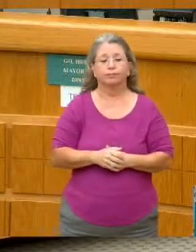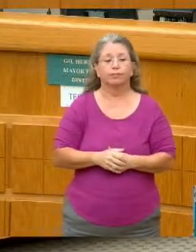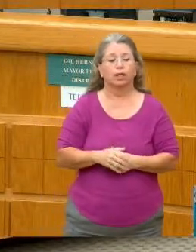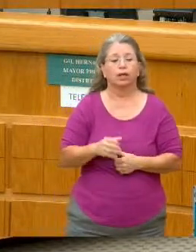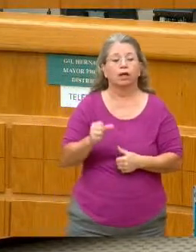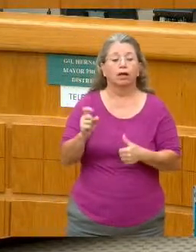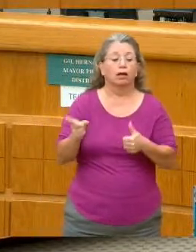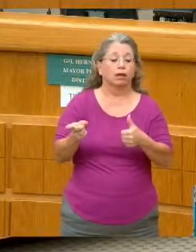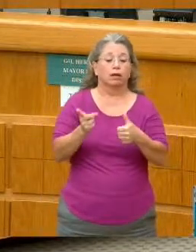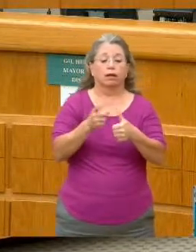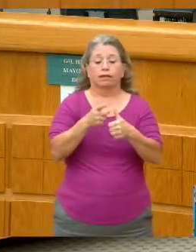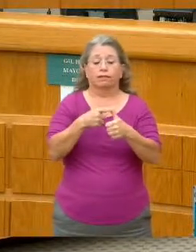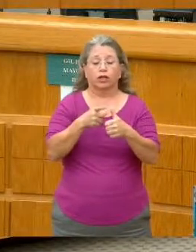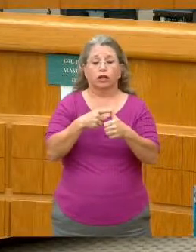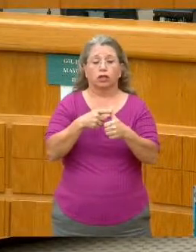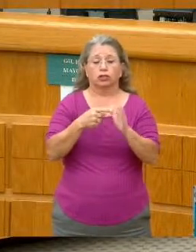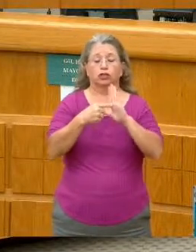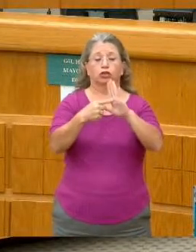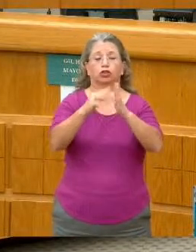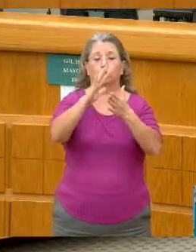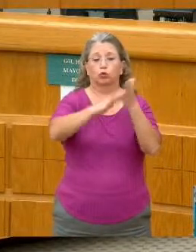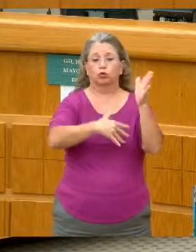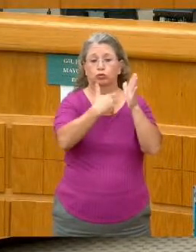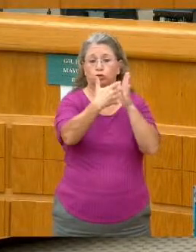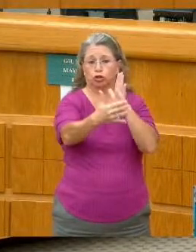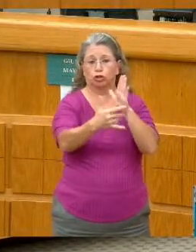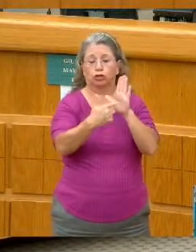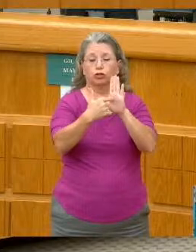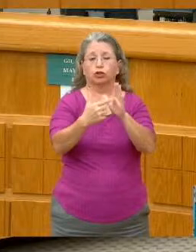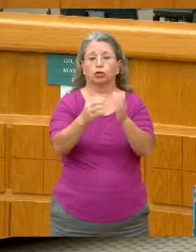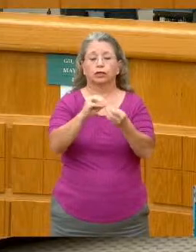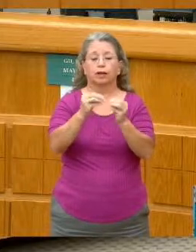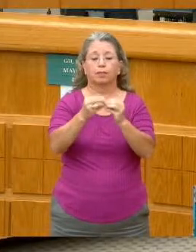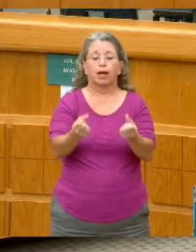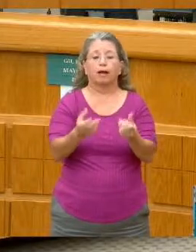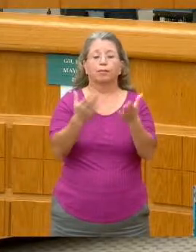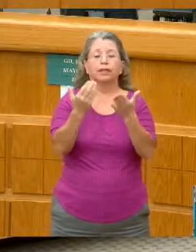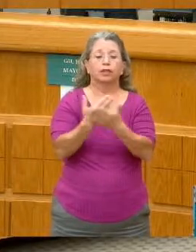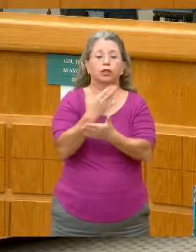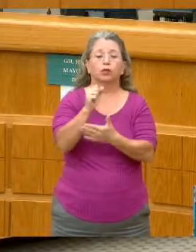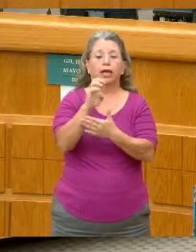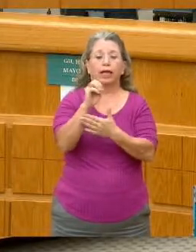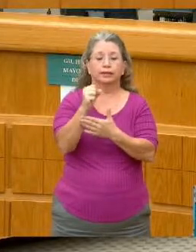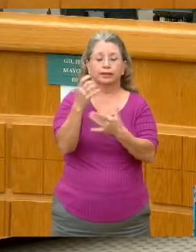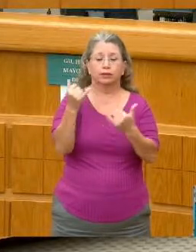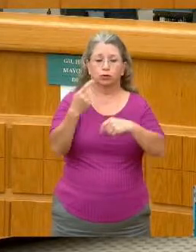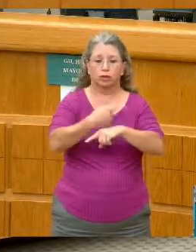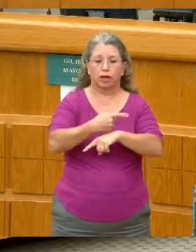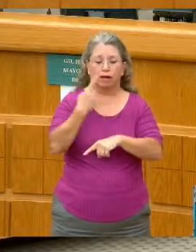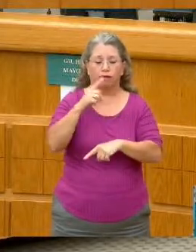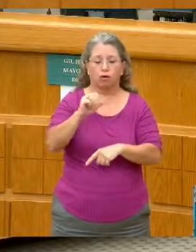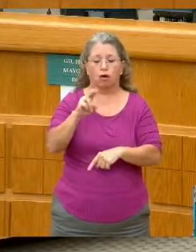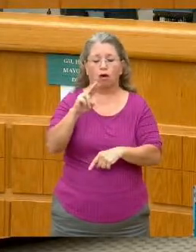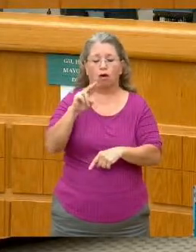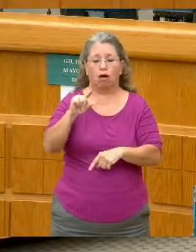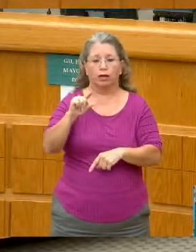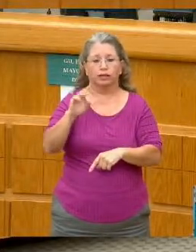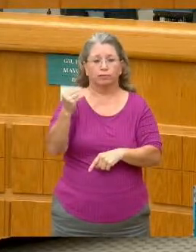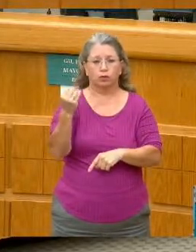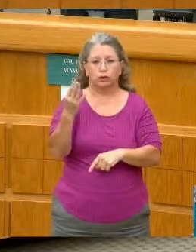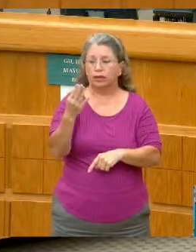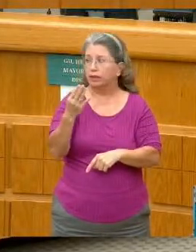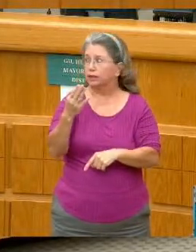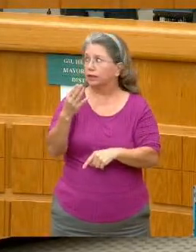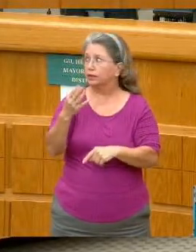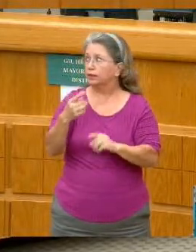with the chart that shows the number of new cases for today. And so today being 8/14, the chart should be coming